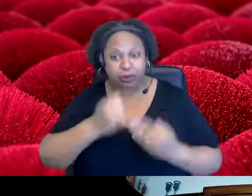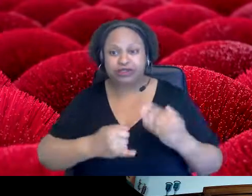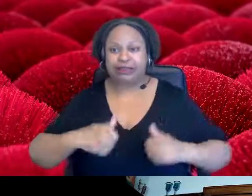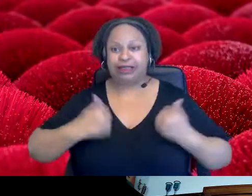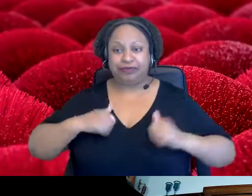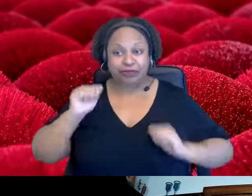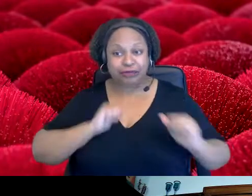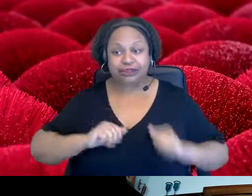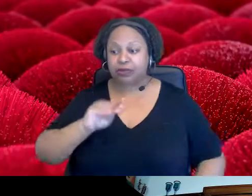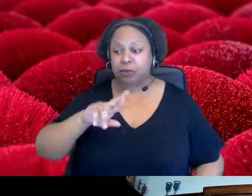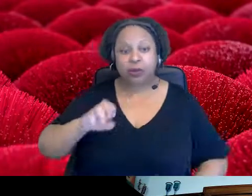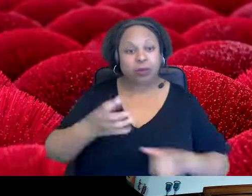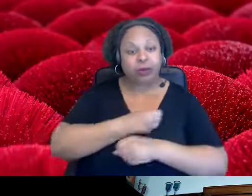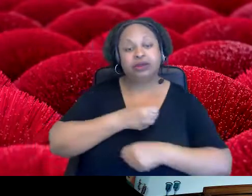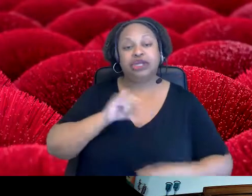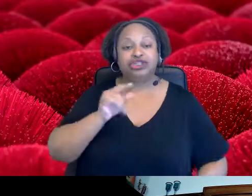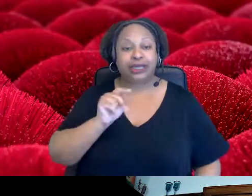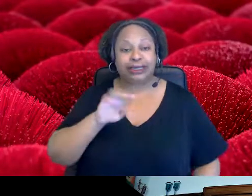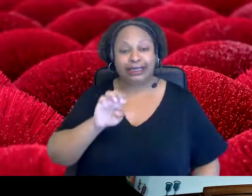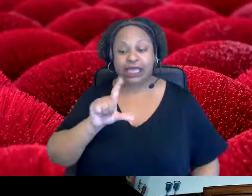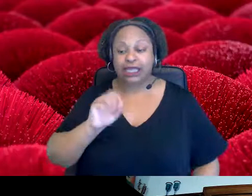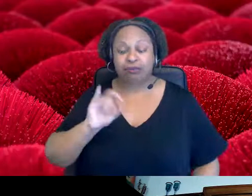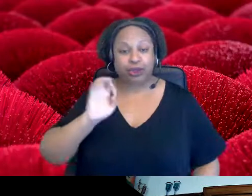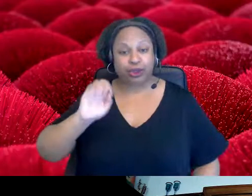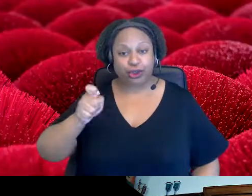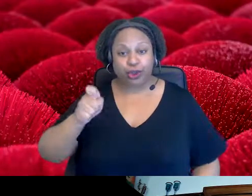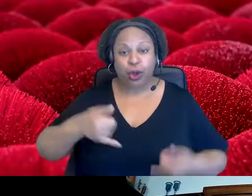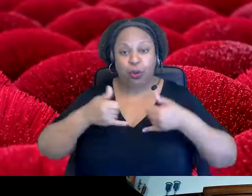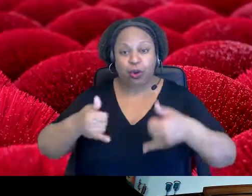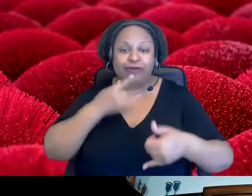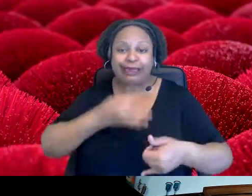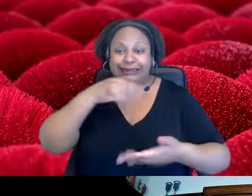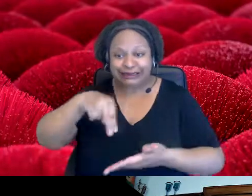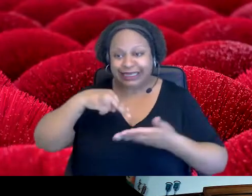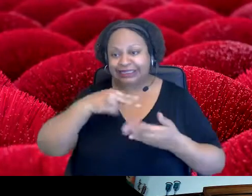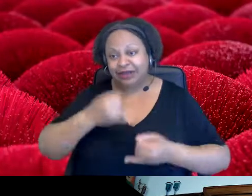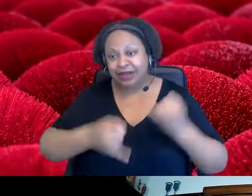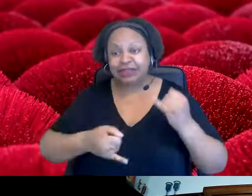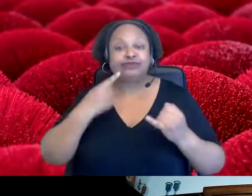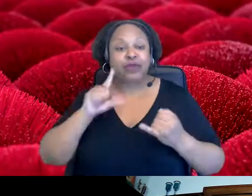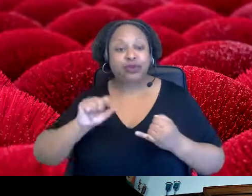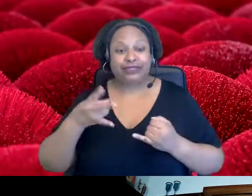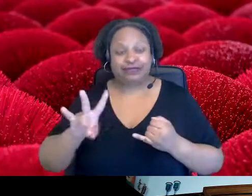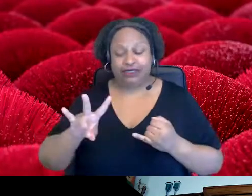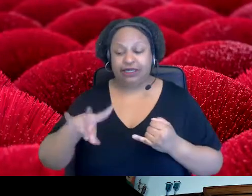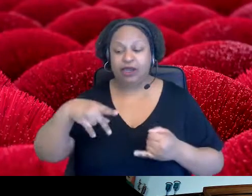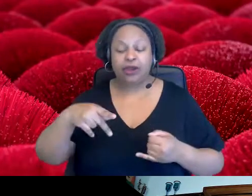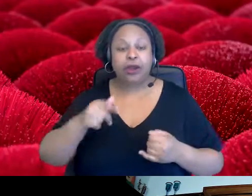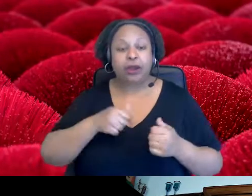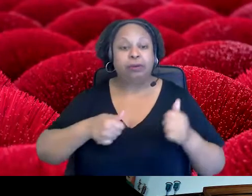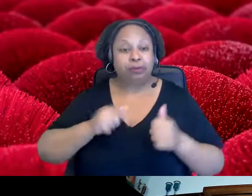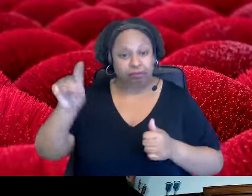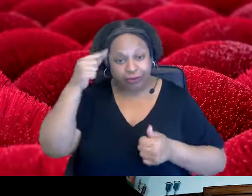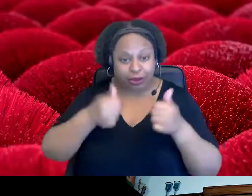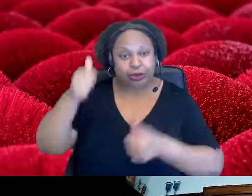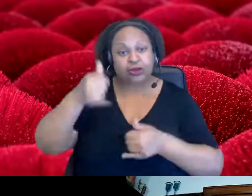received the Jacqueline Lemieux Award for Excellence in Dance and was a finalist for the 2017 Premier's